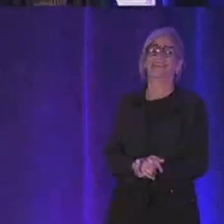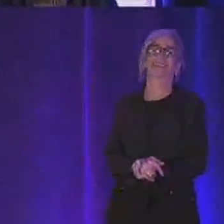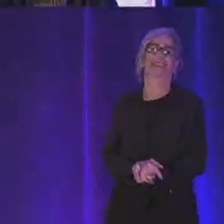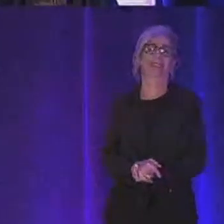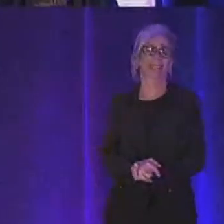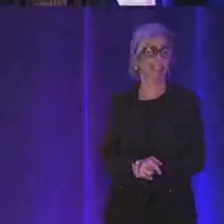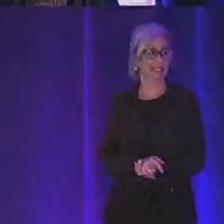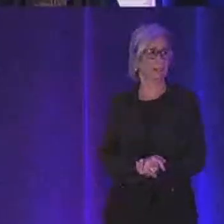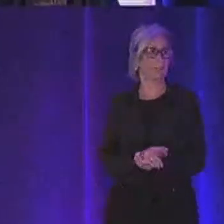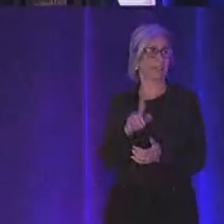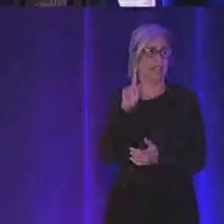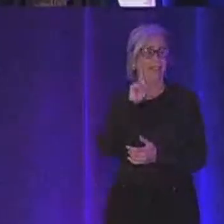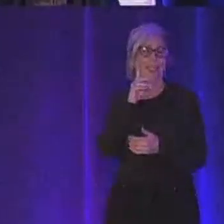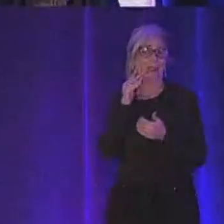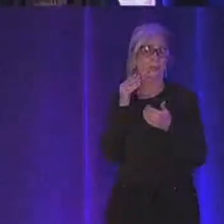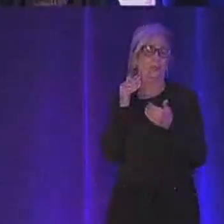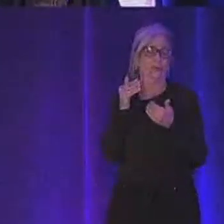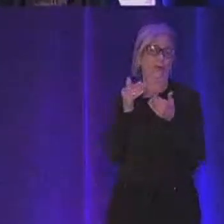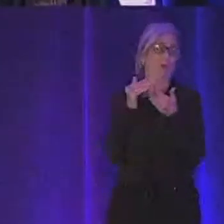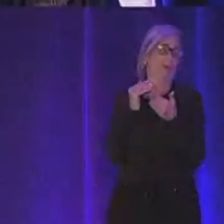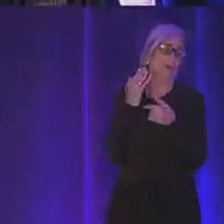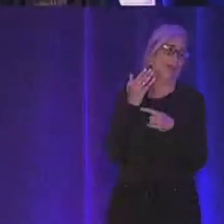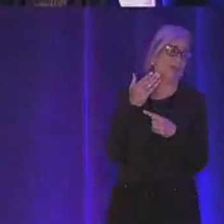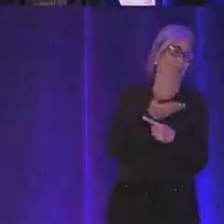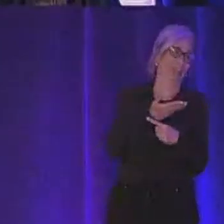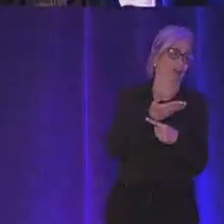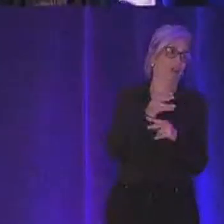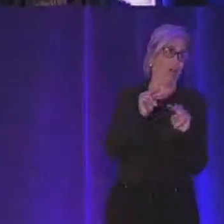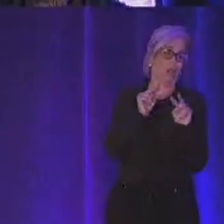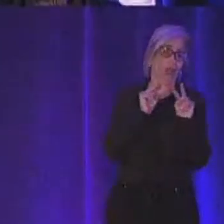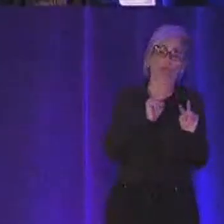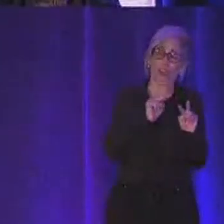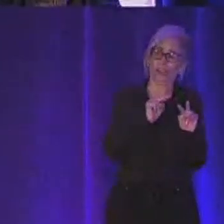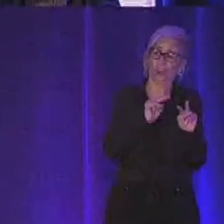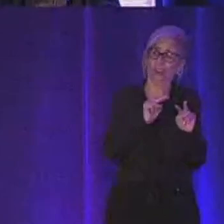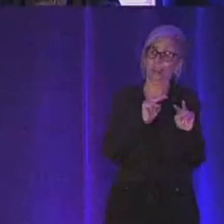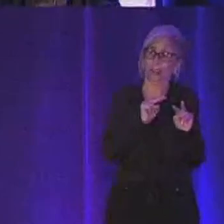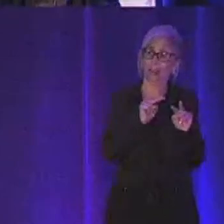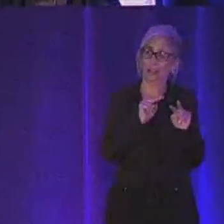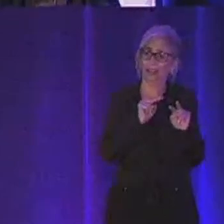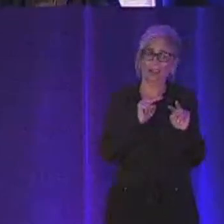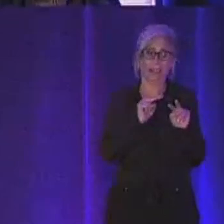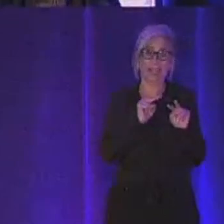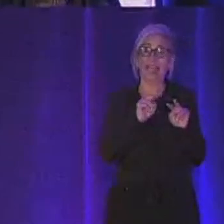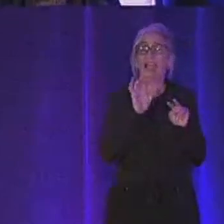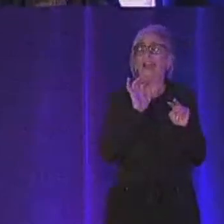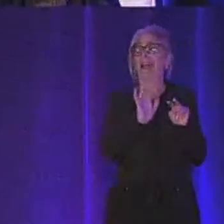Okay. I think we're almost there. Look at this. Opacity, display none.